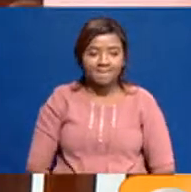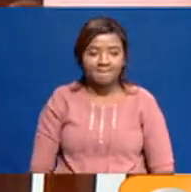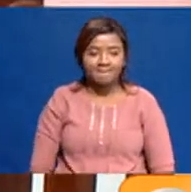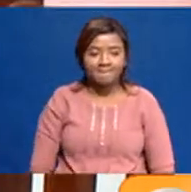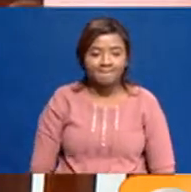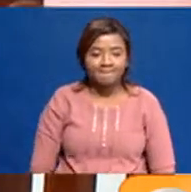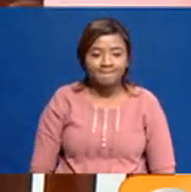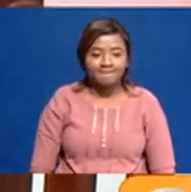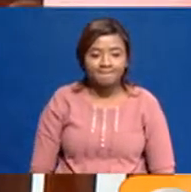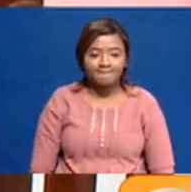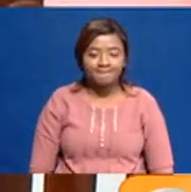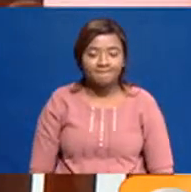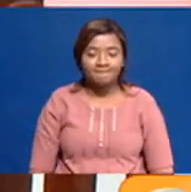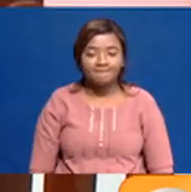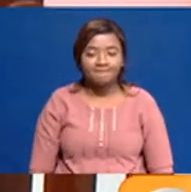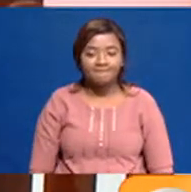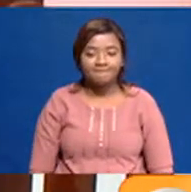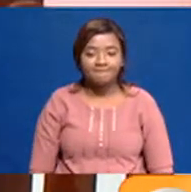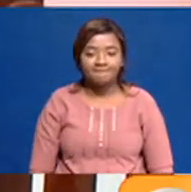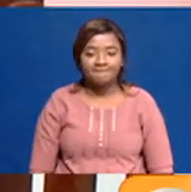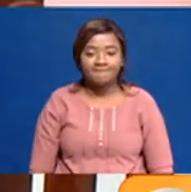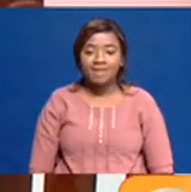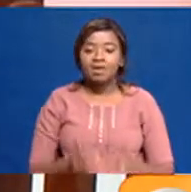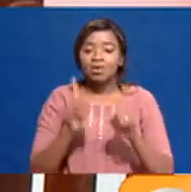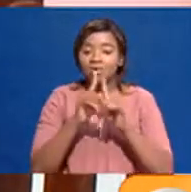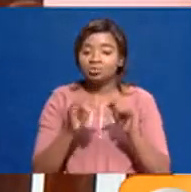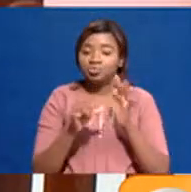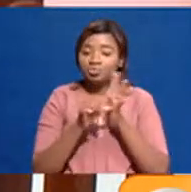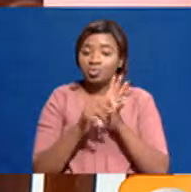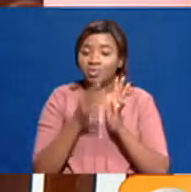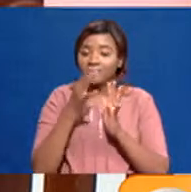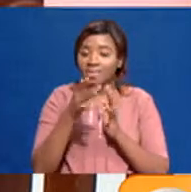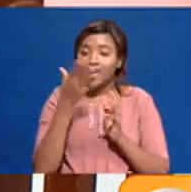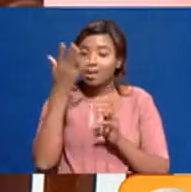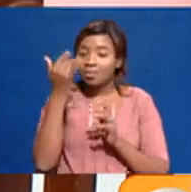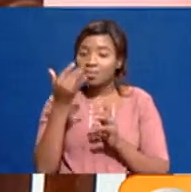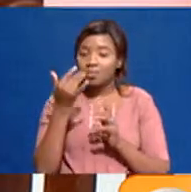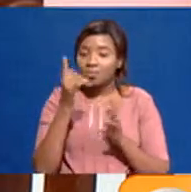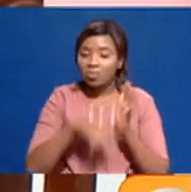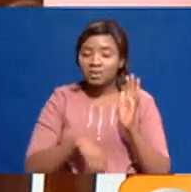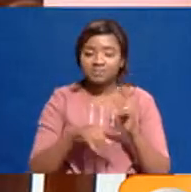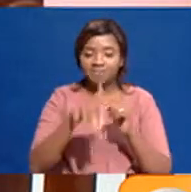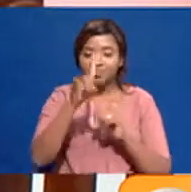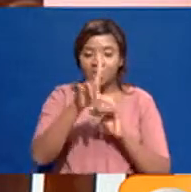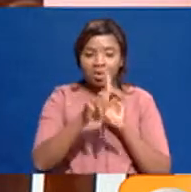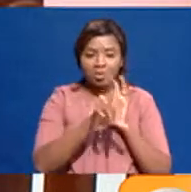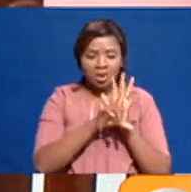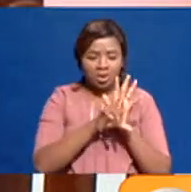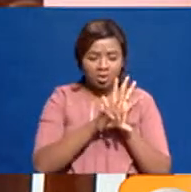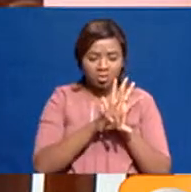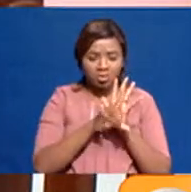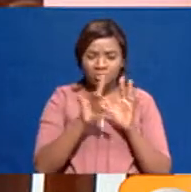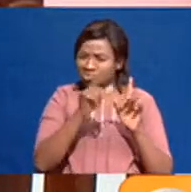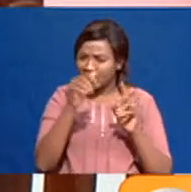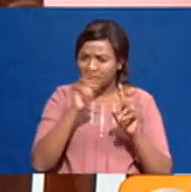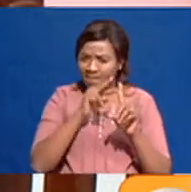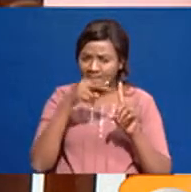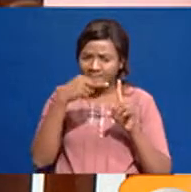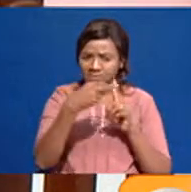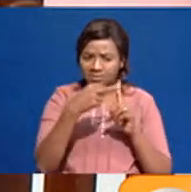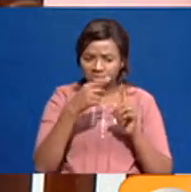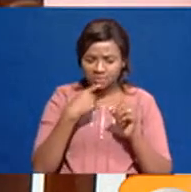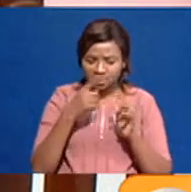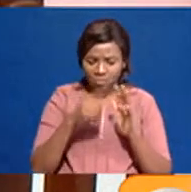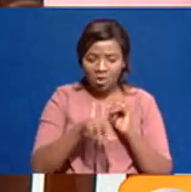also very tricky because of one law, one cross-section, that the announcement by